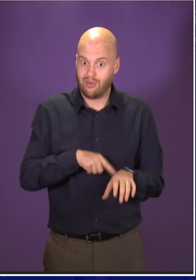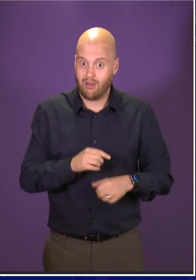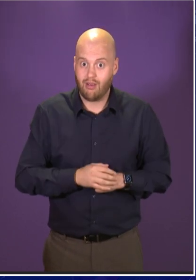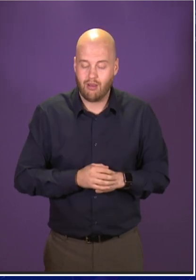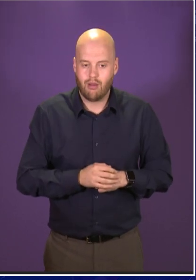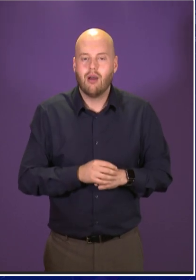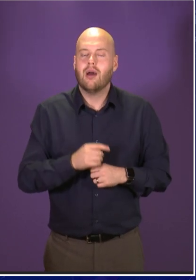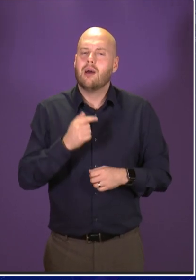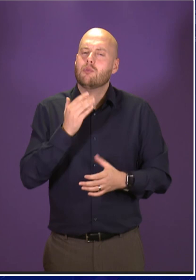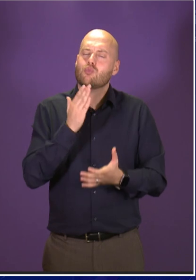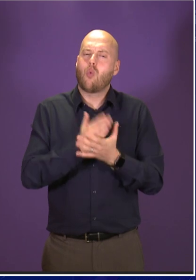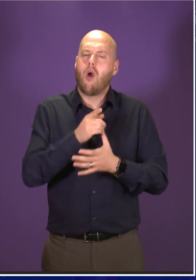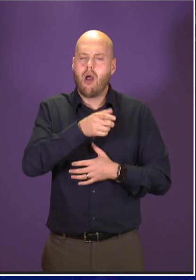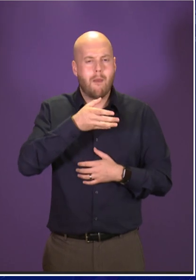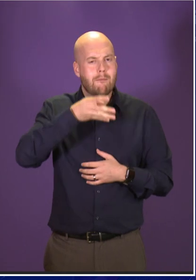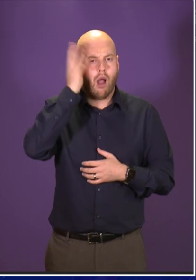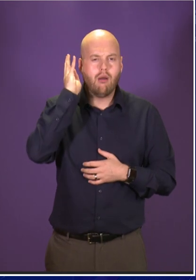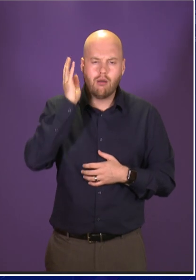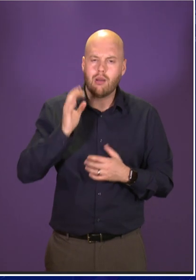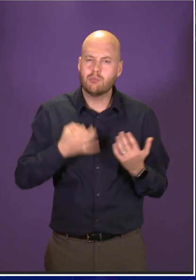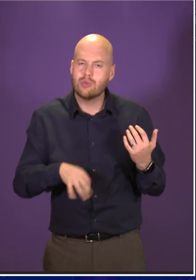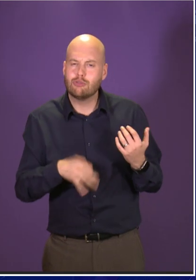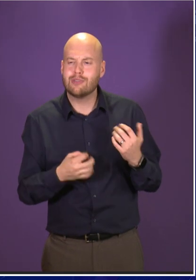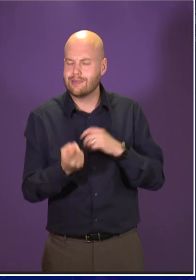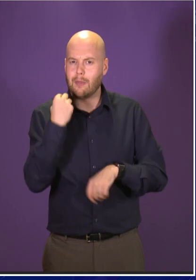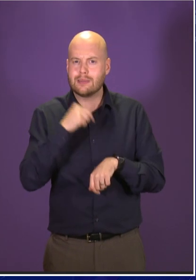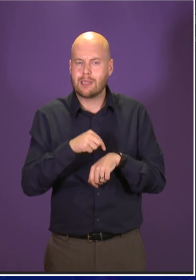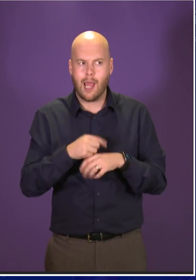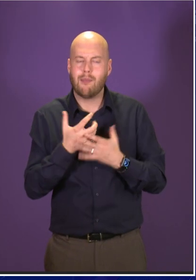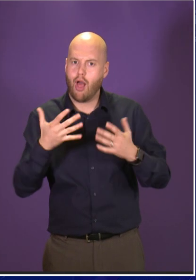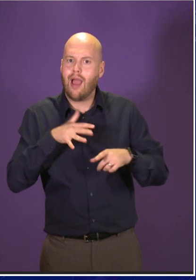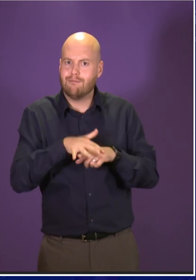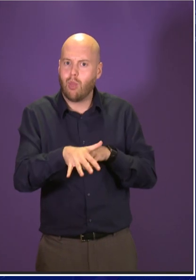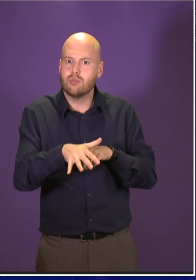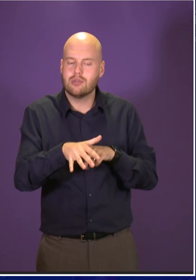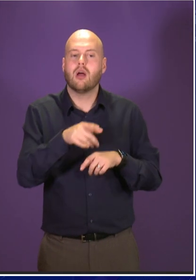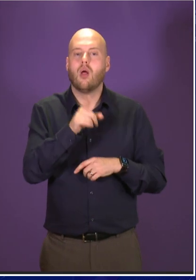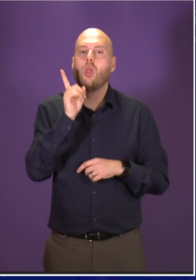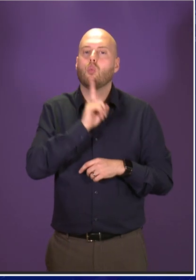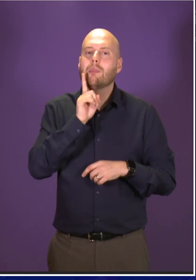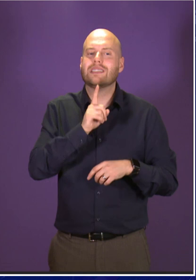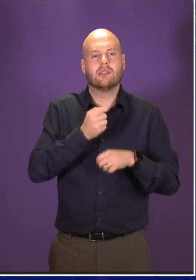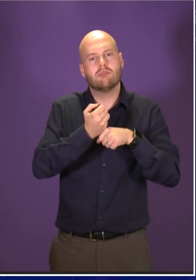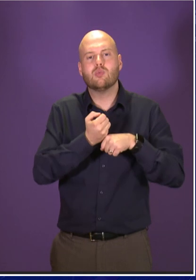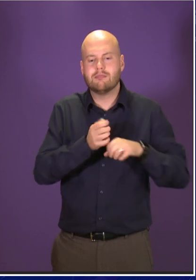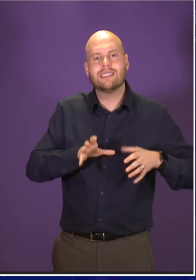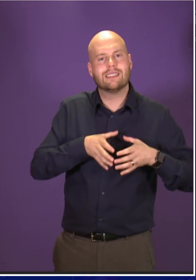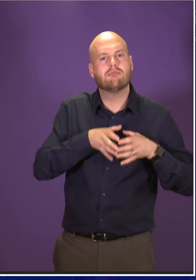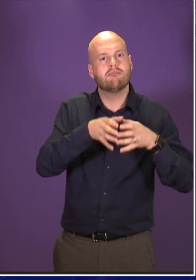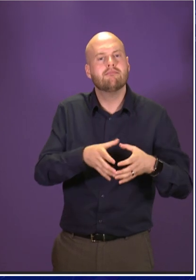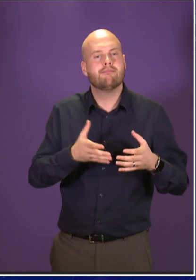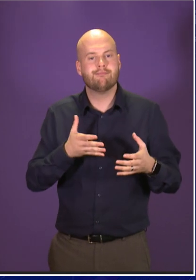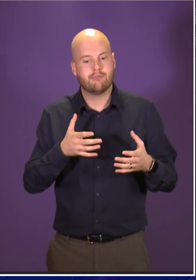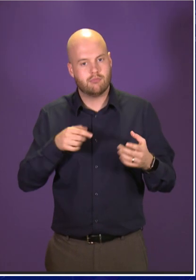punk musicians as it happened, and then the women's movement. And it was that knowledge, that understanding between communities